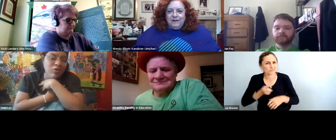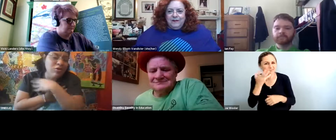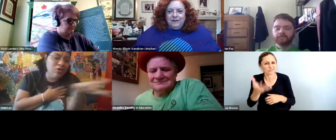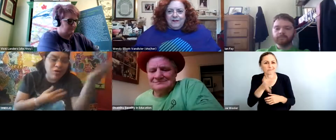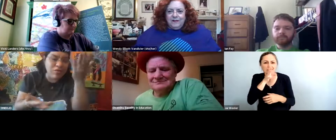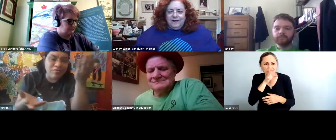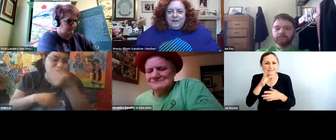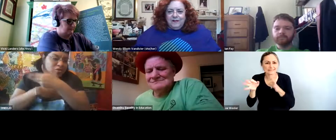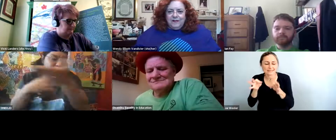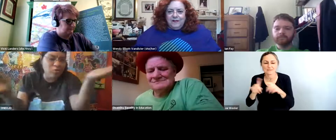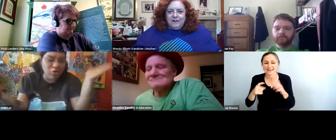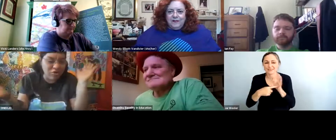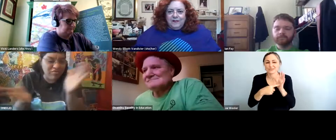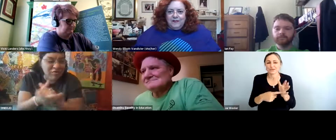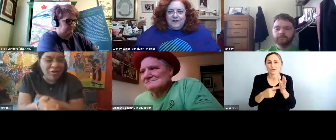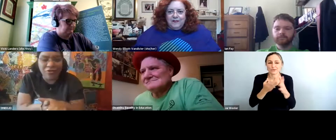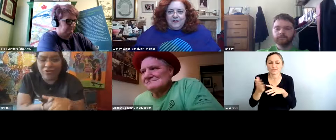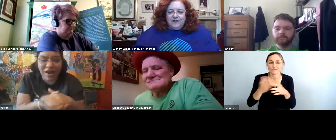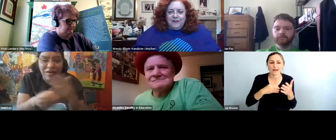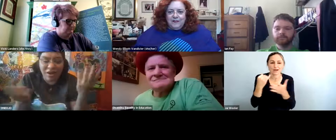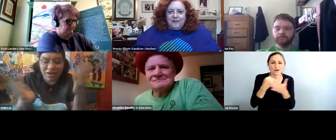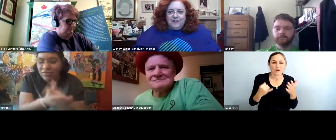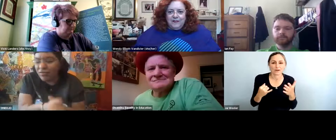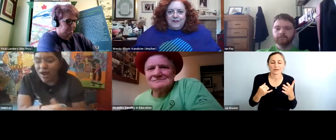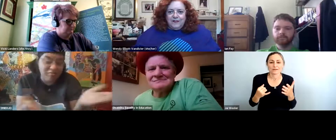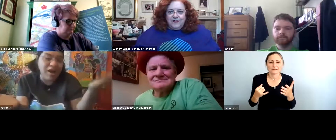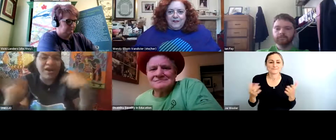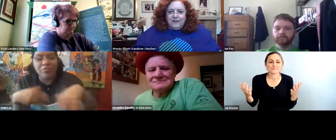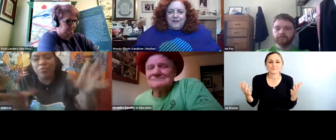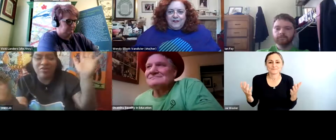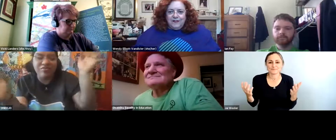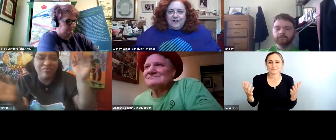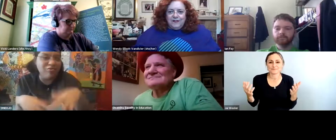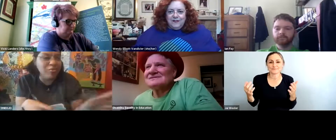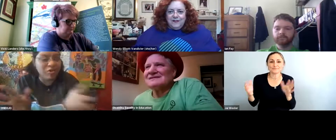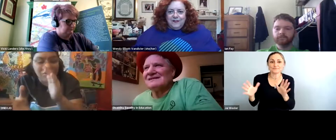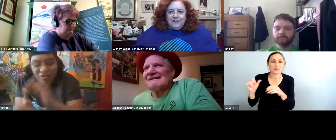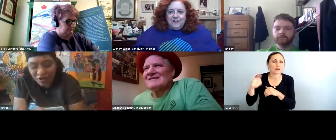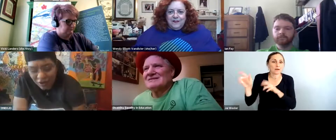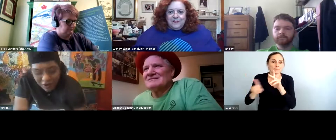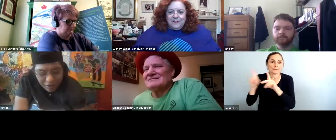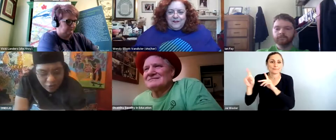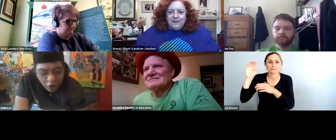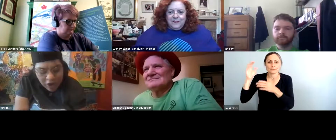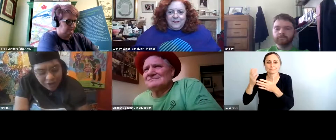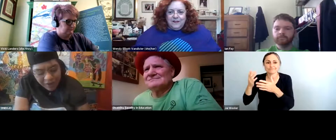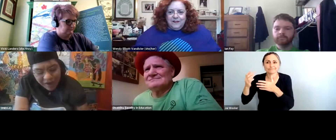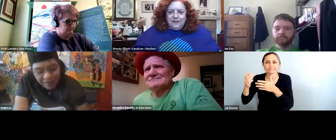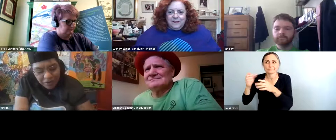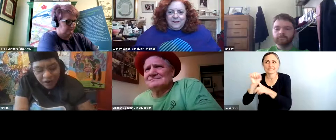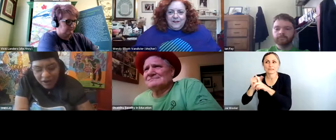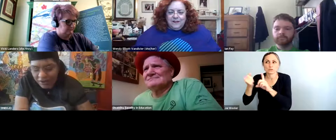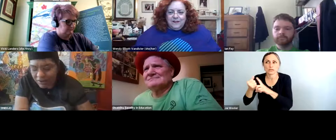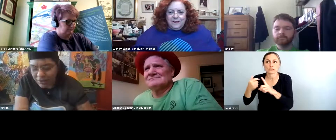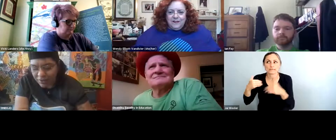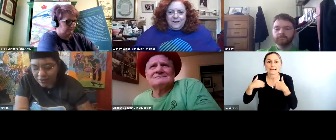or the words of others that I get permission from, to talk on their behalf.